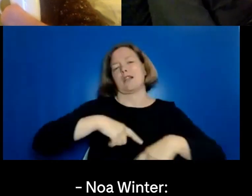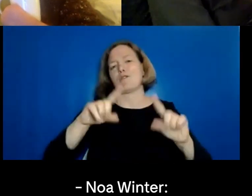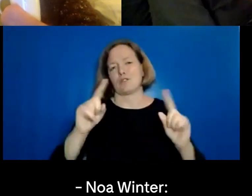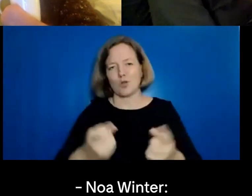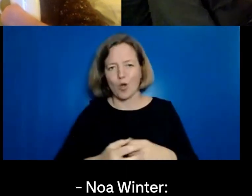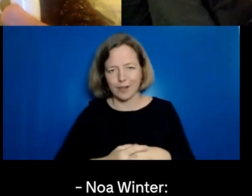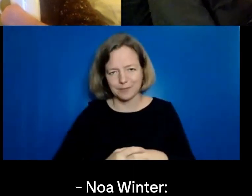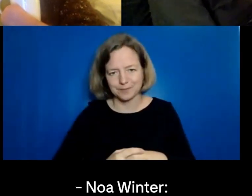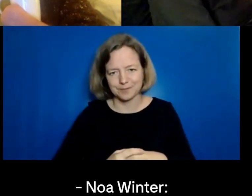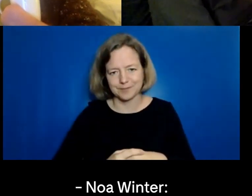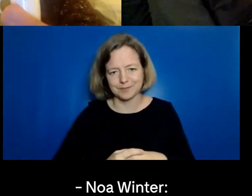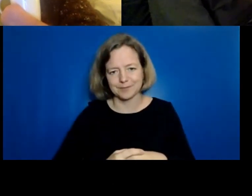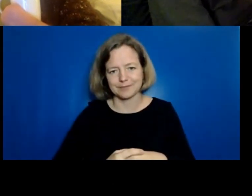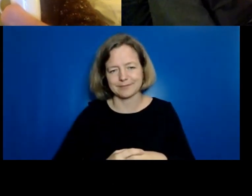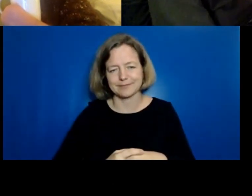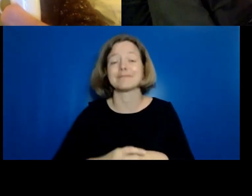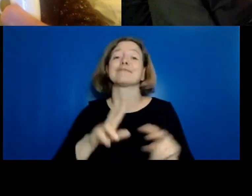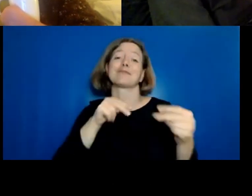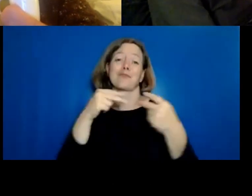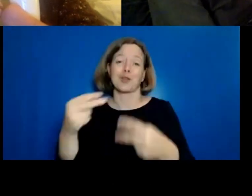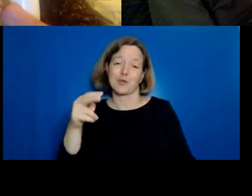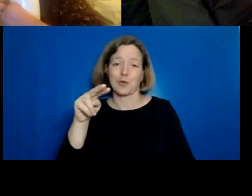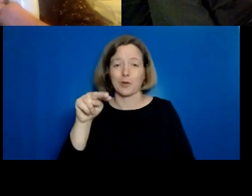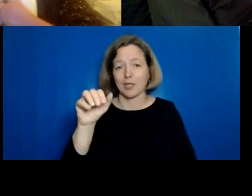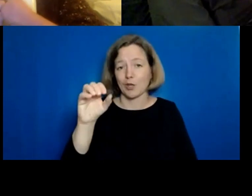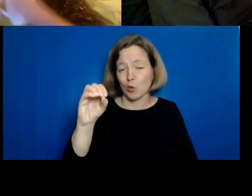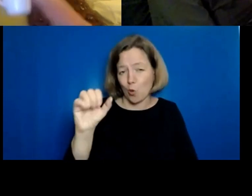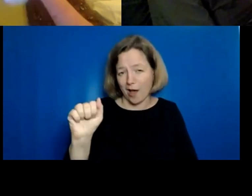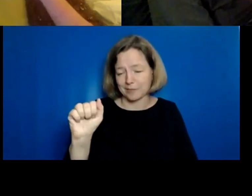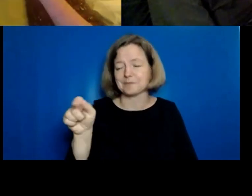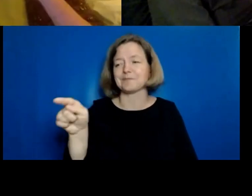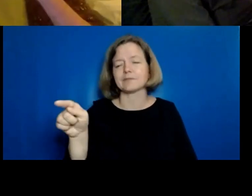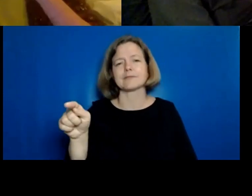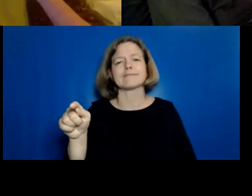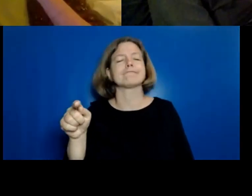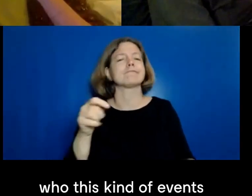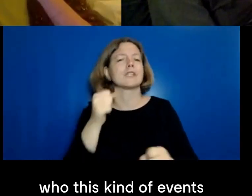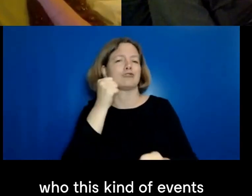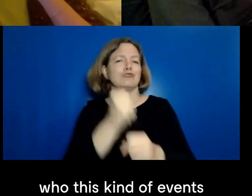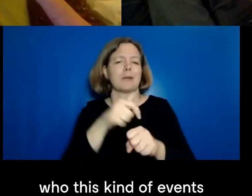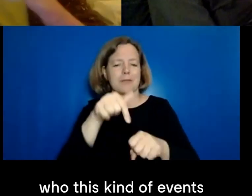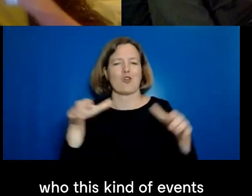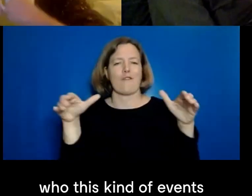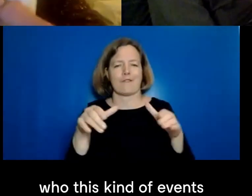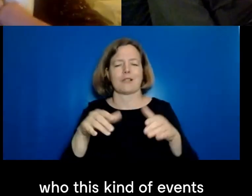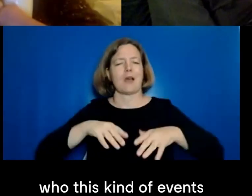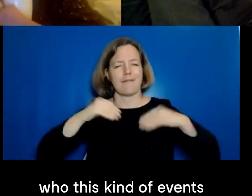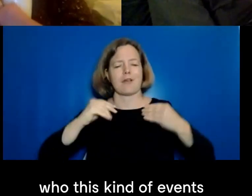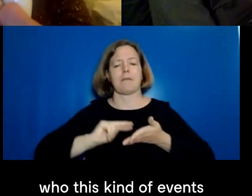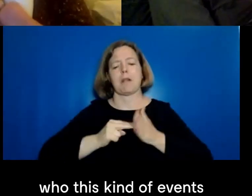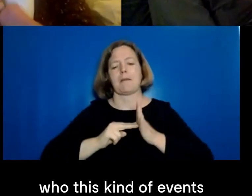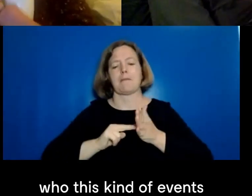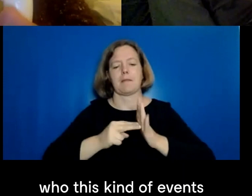So part of our thinking about this conference was always this question, who this kind